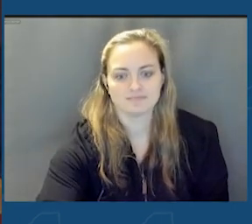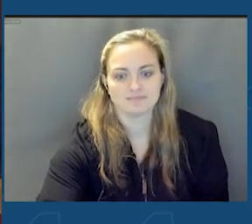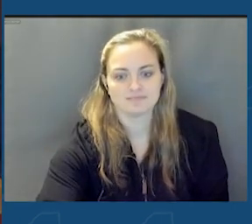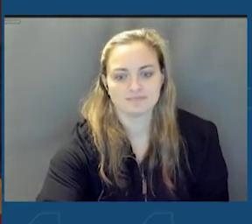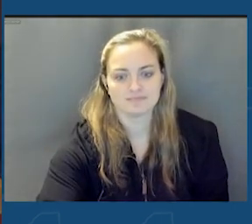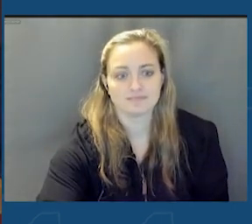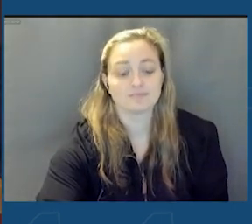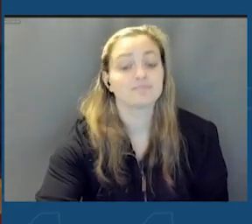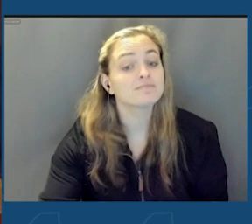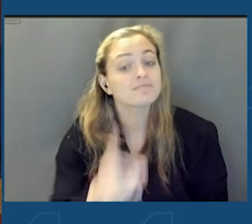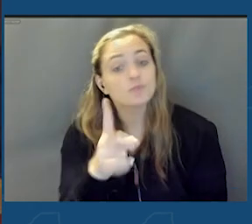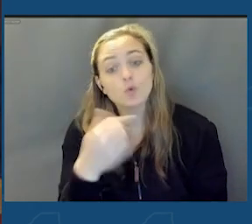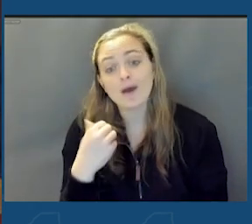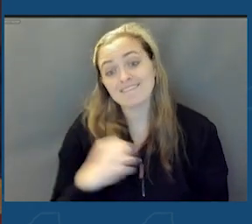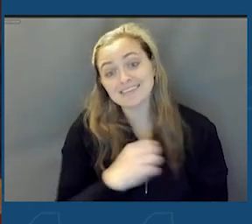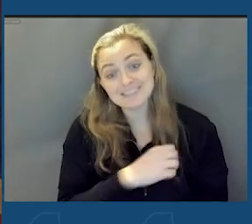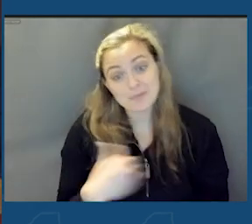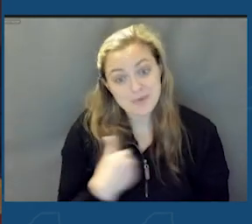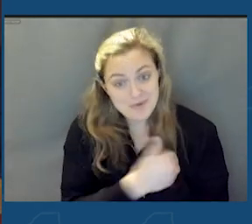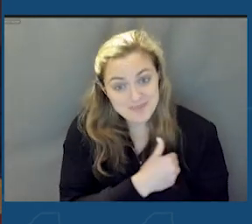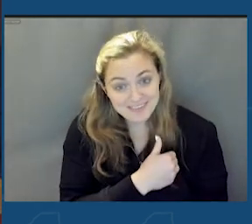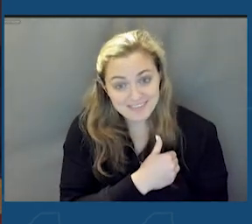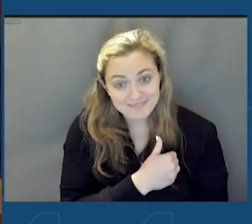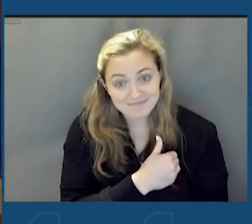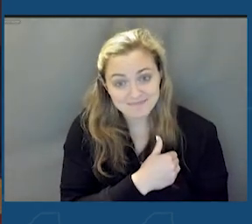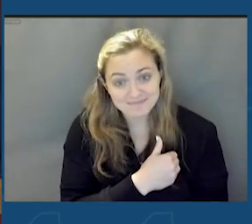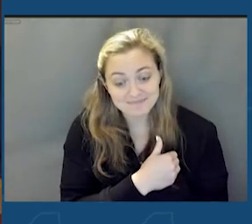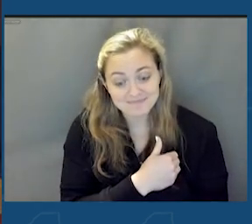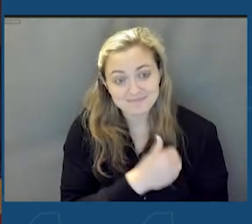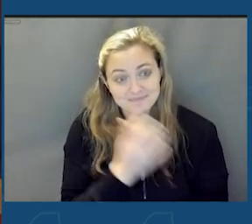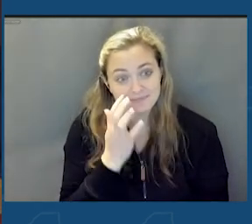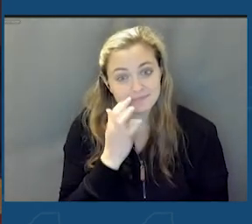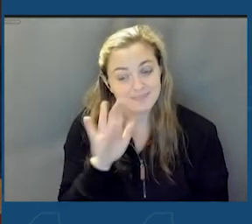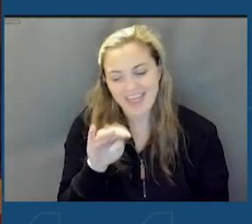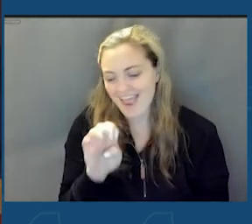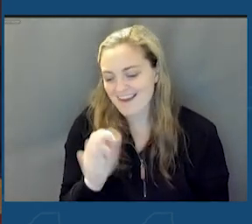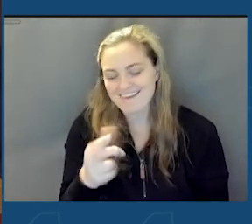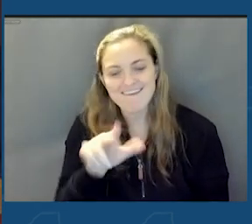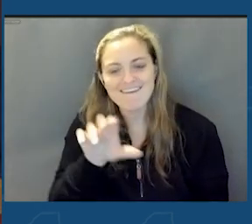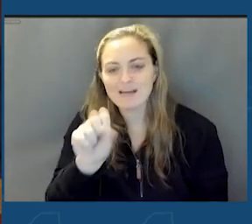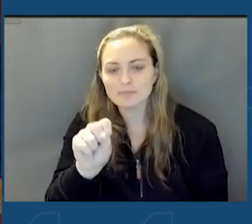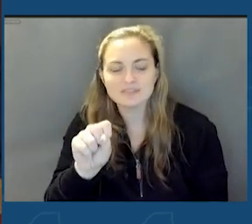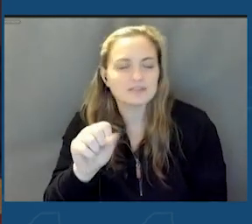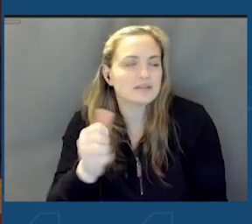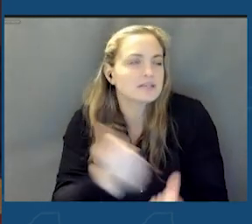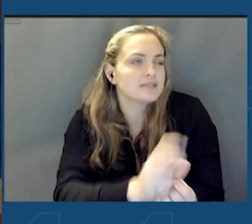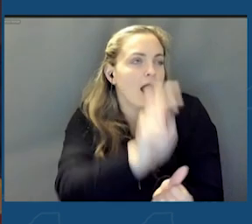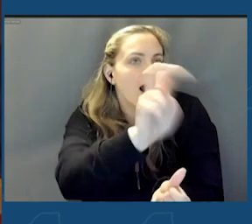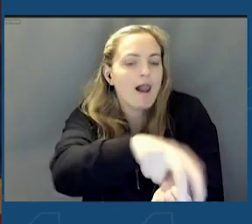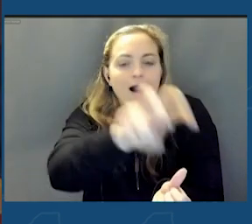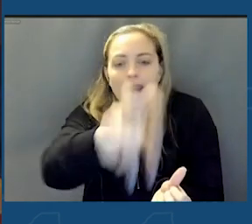And you have an assembly member. Eddie Gibbs is everywhere.